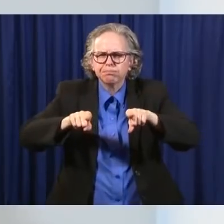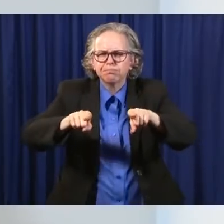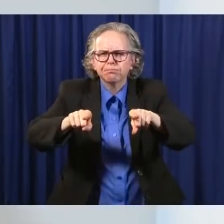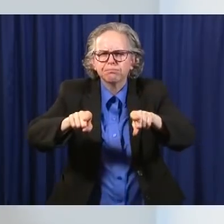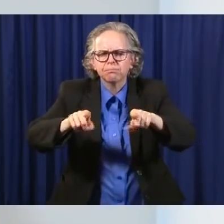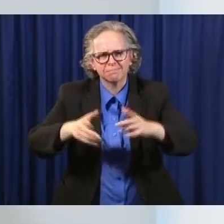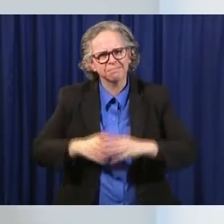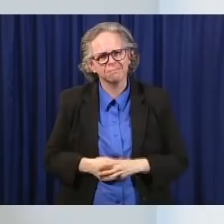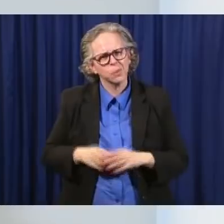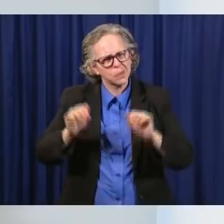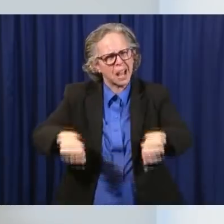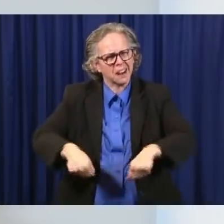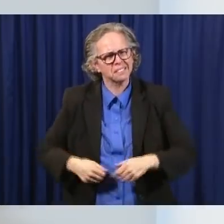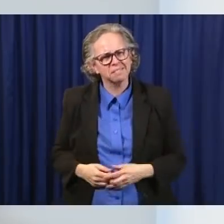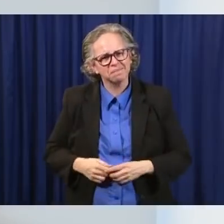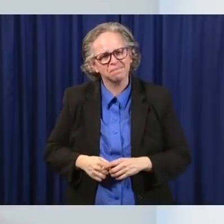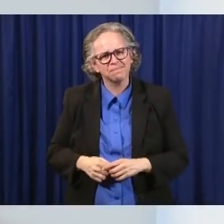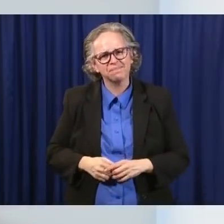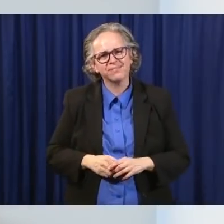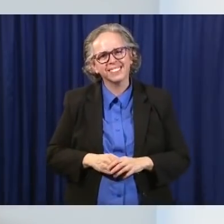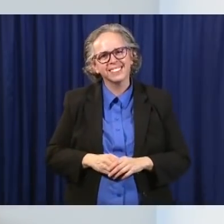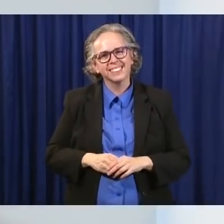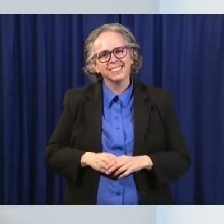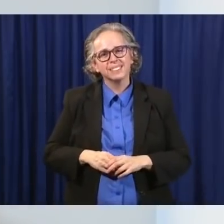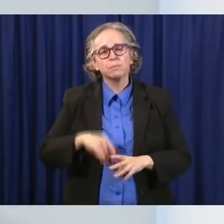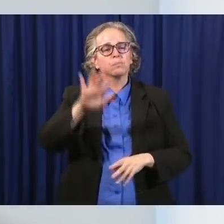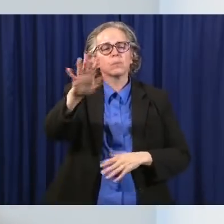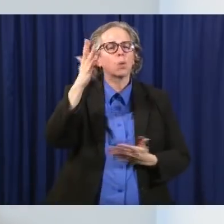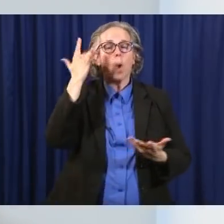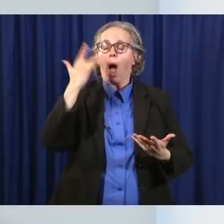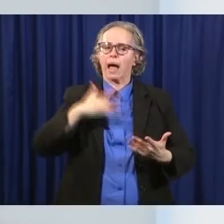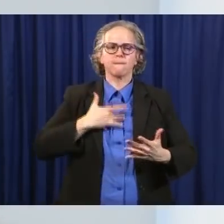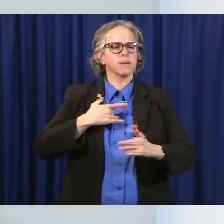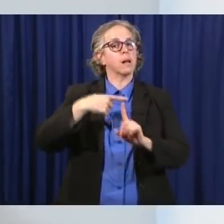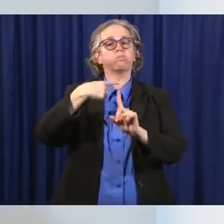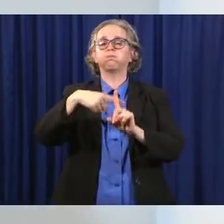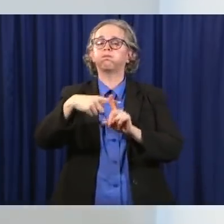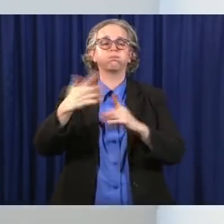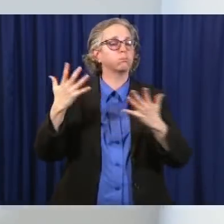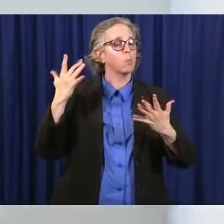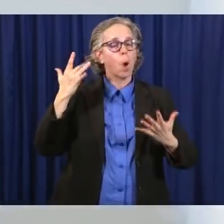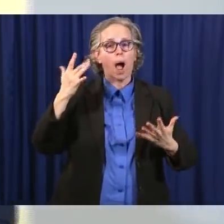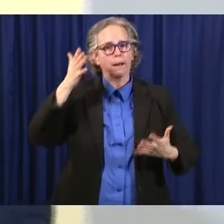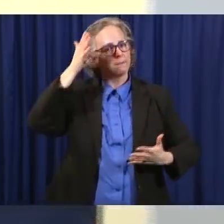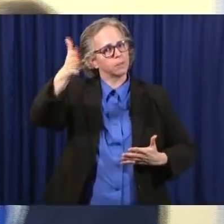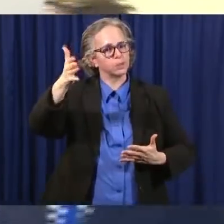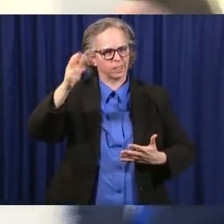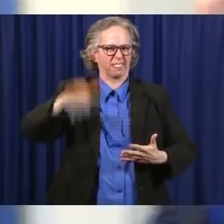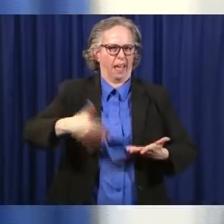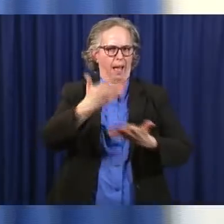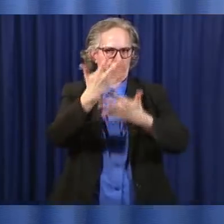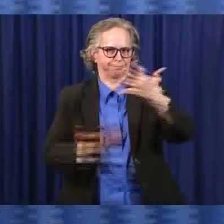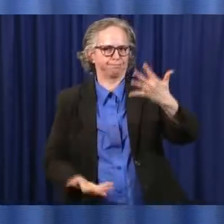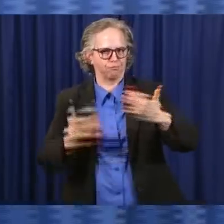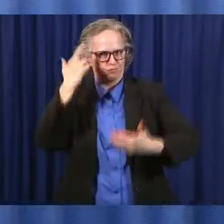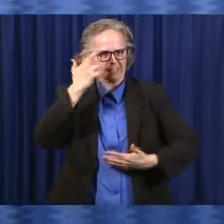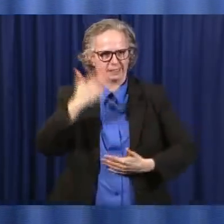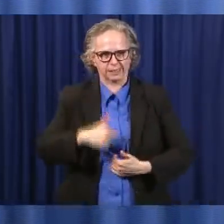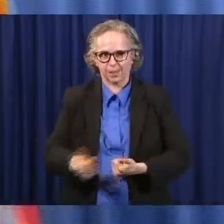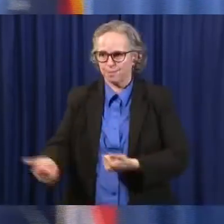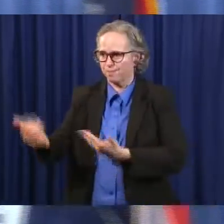and there's a reason to be hopeful as we look to our Ohio's future. Governor? Dr.